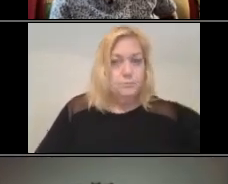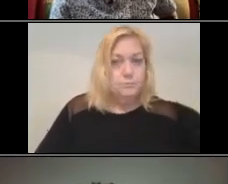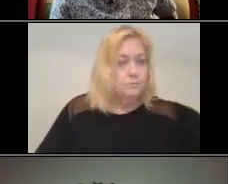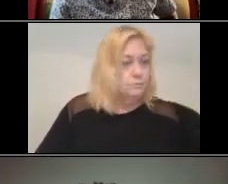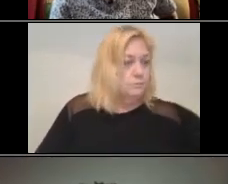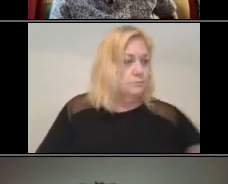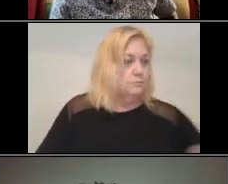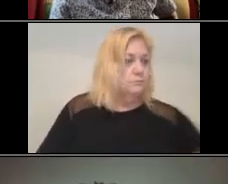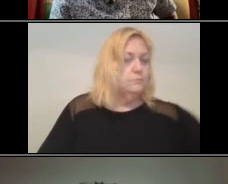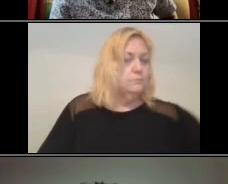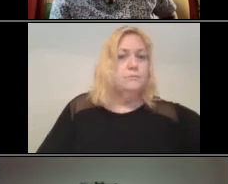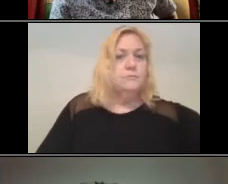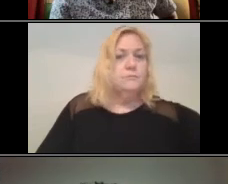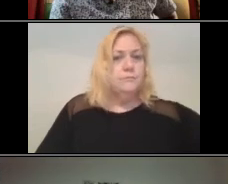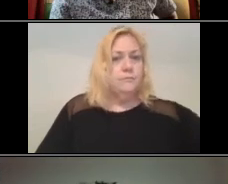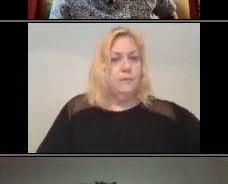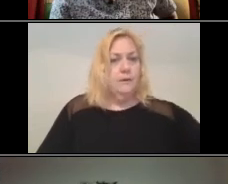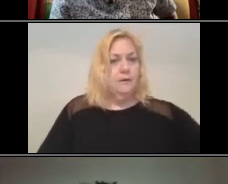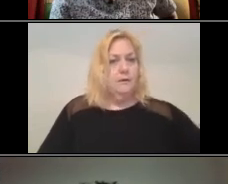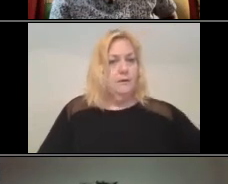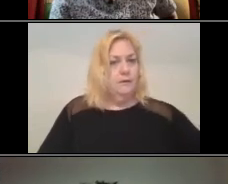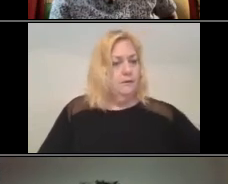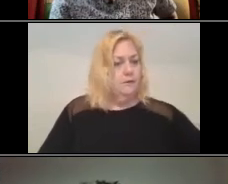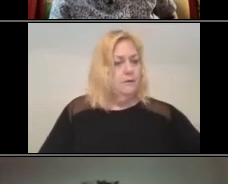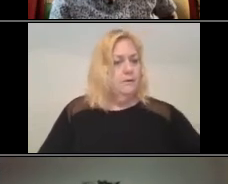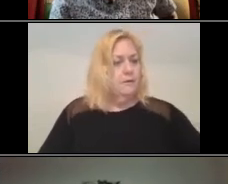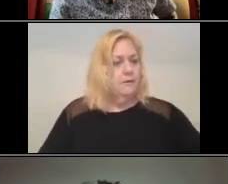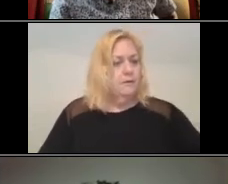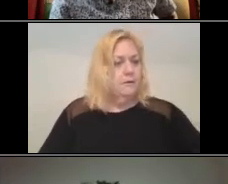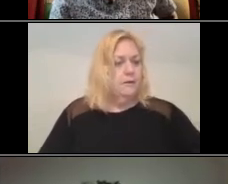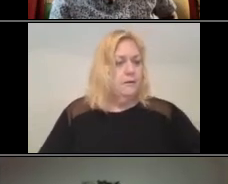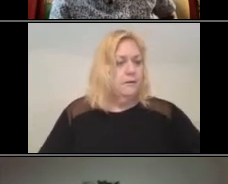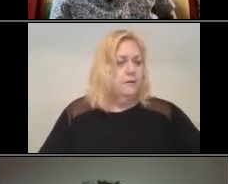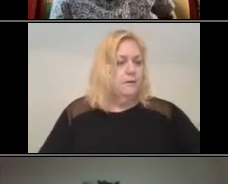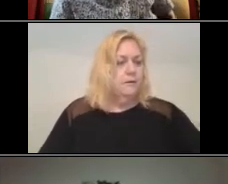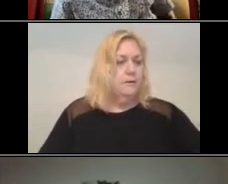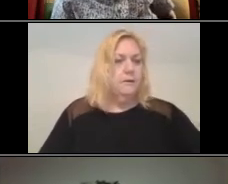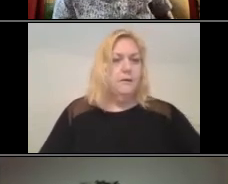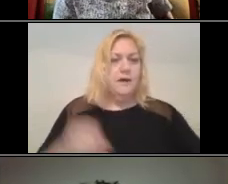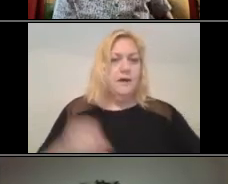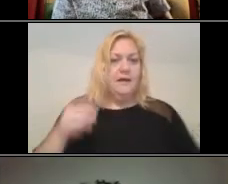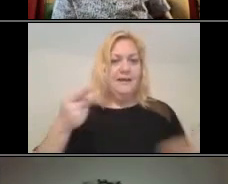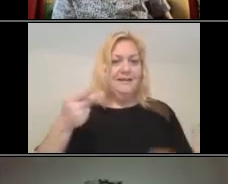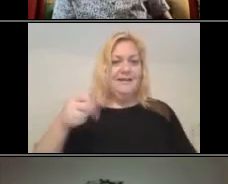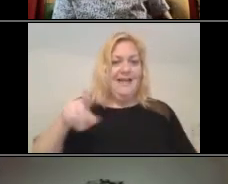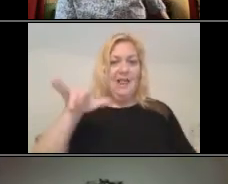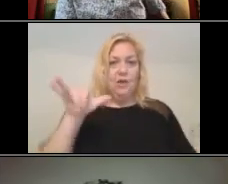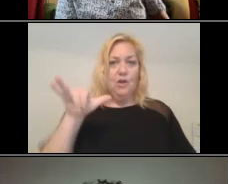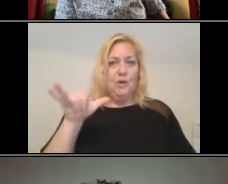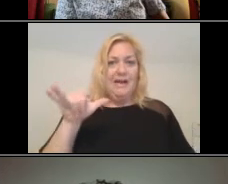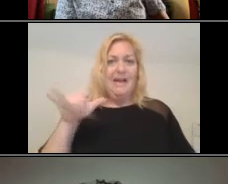I have a remark. If you have, if it's appropriate, if everybody else has gotten to speak from that